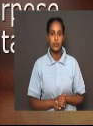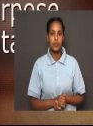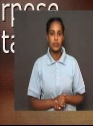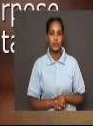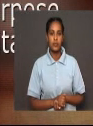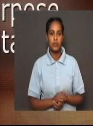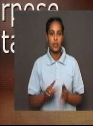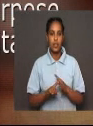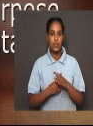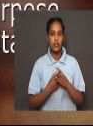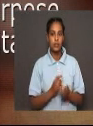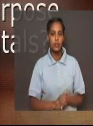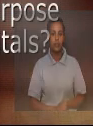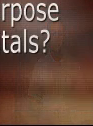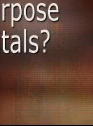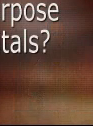Begin.